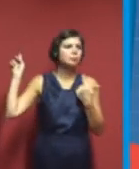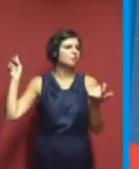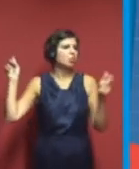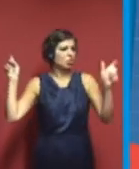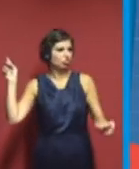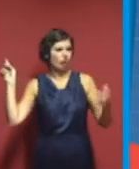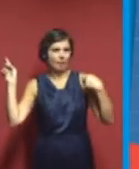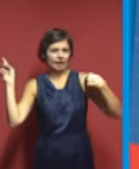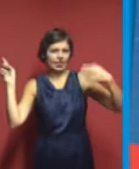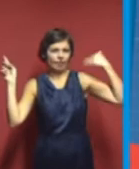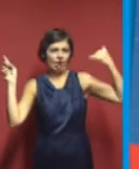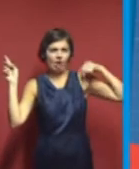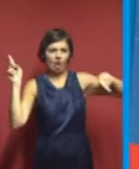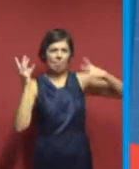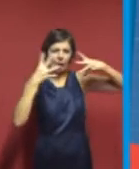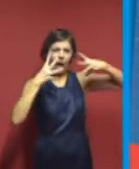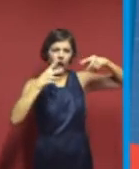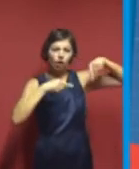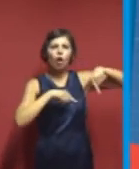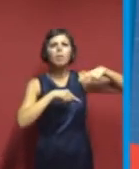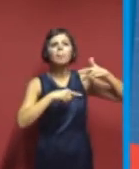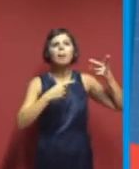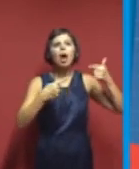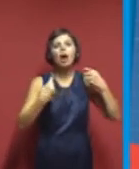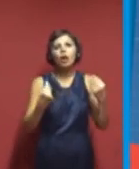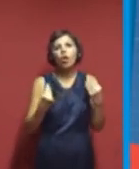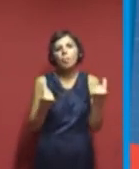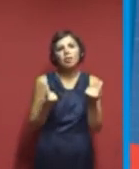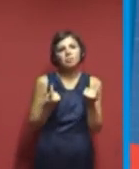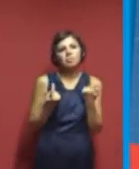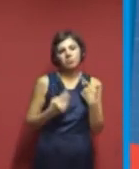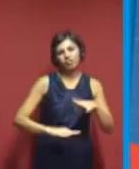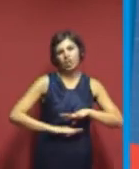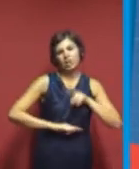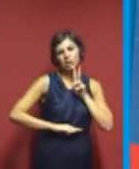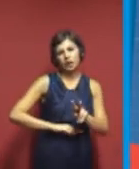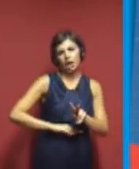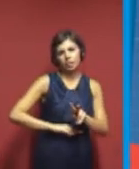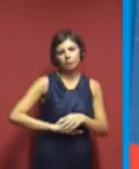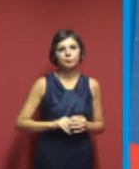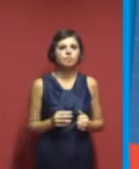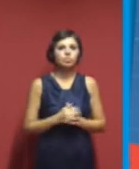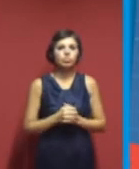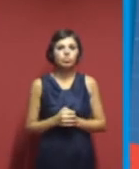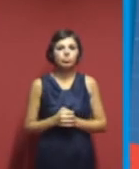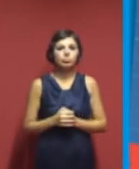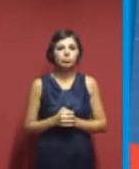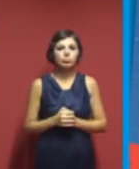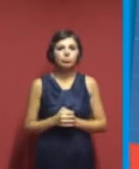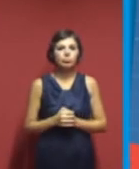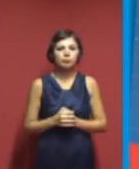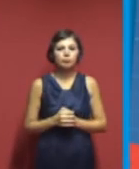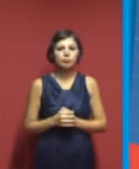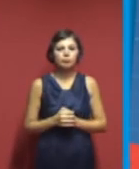lest you think this is an old-fashioned idea, this kind of technology parody or technology